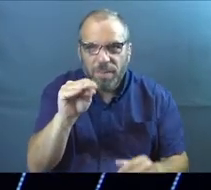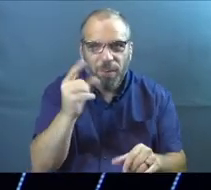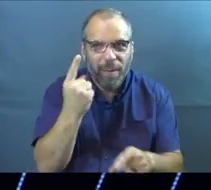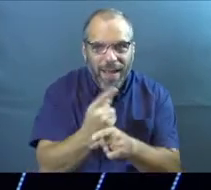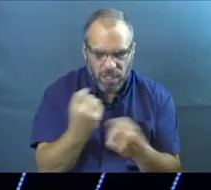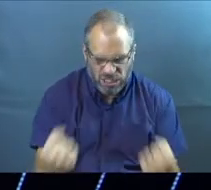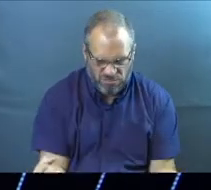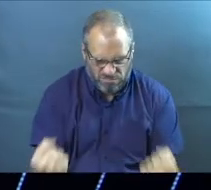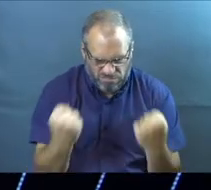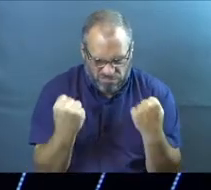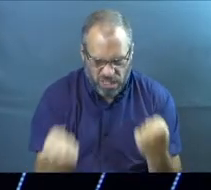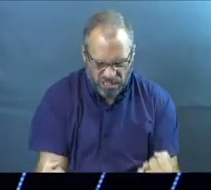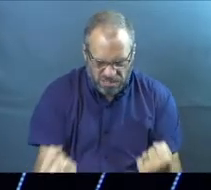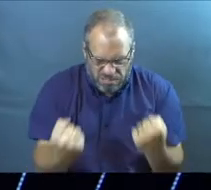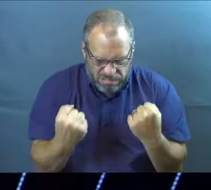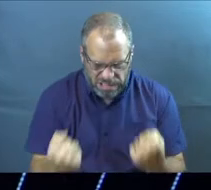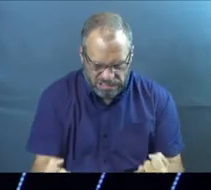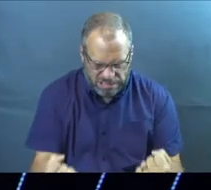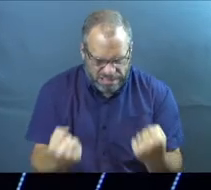Yes?